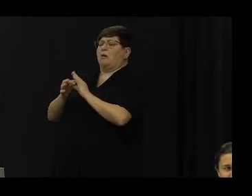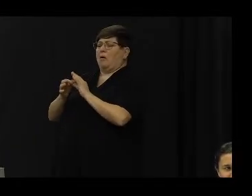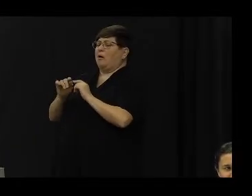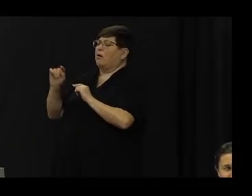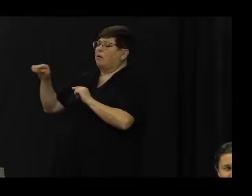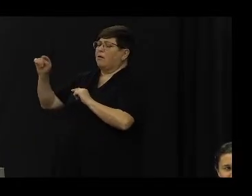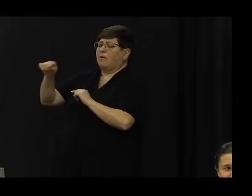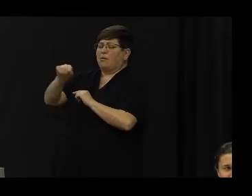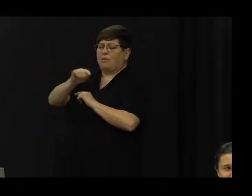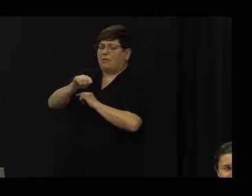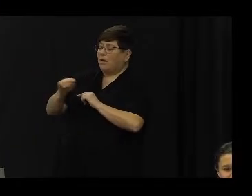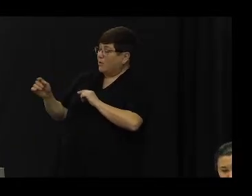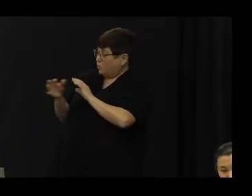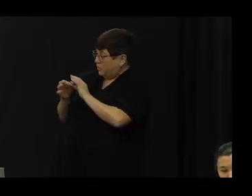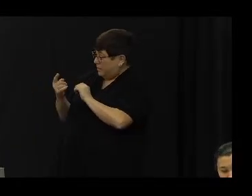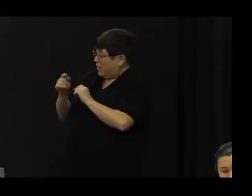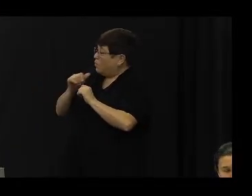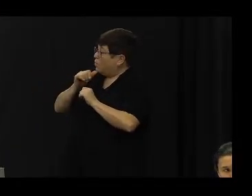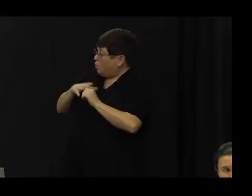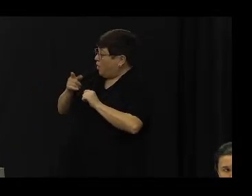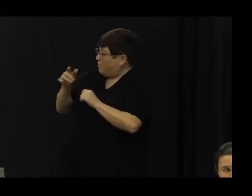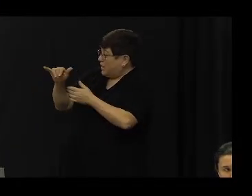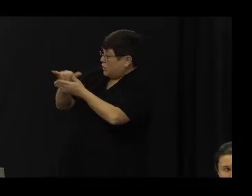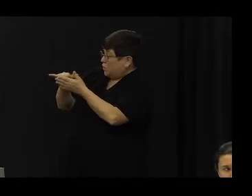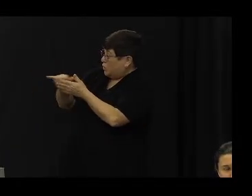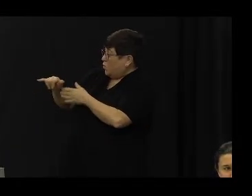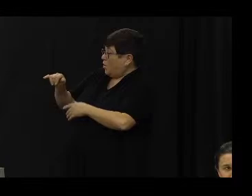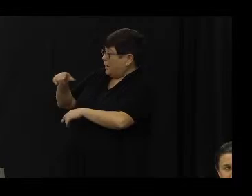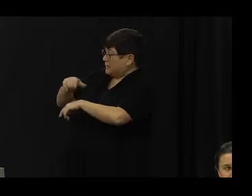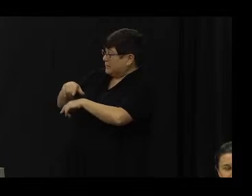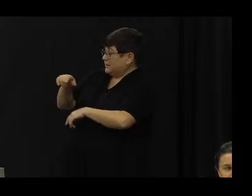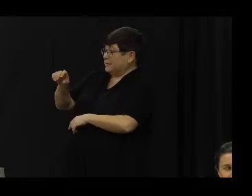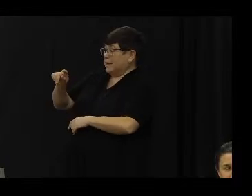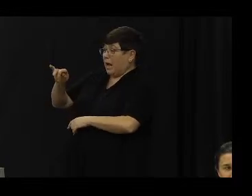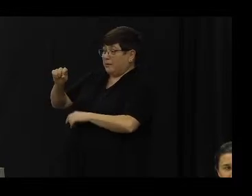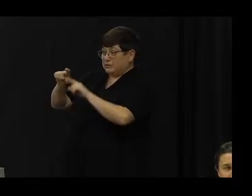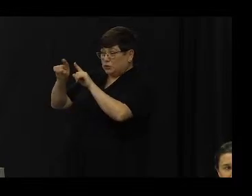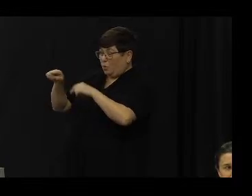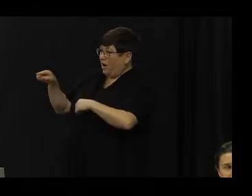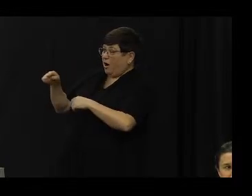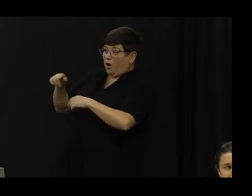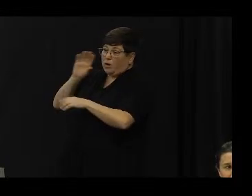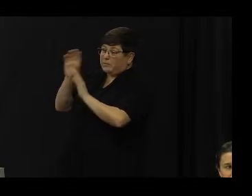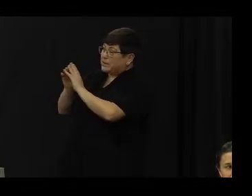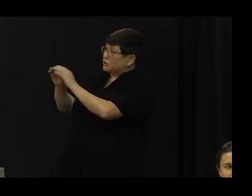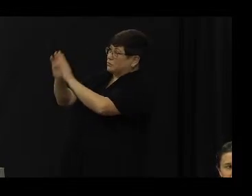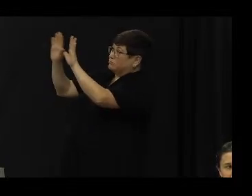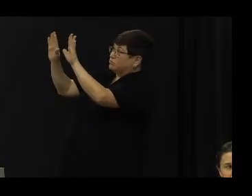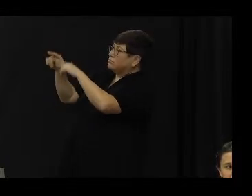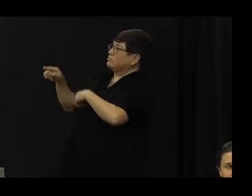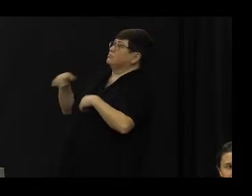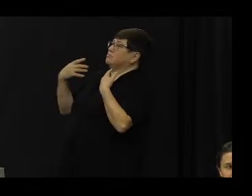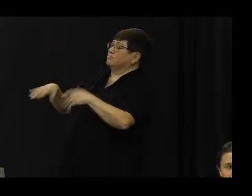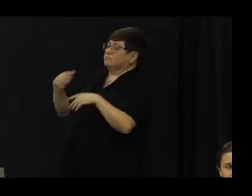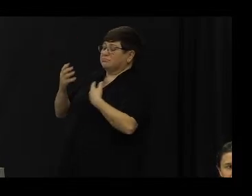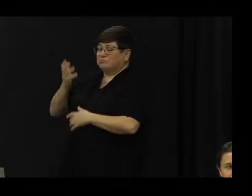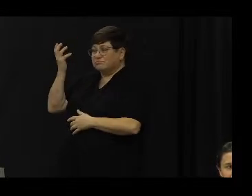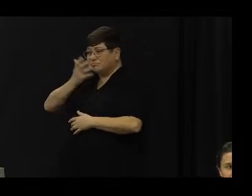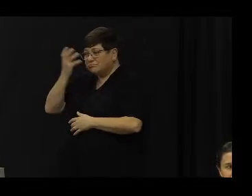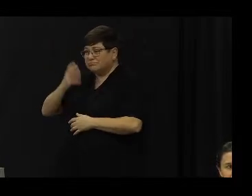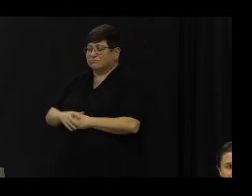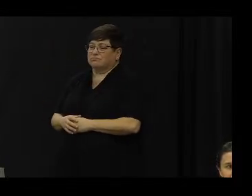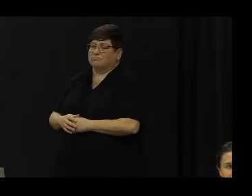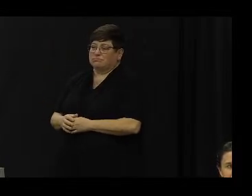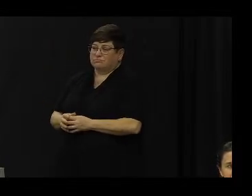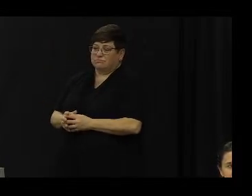lady, her image was up in New York City in Times Square, that's fantastic.